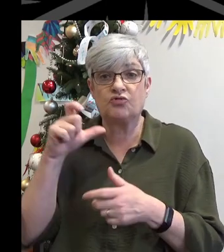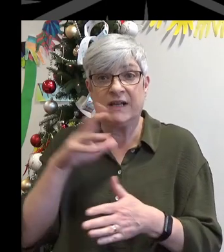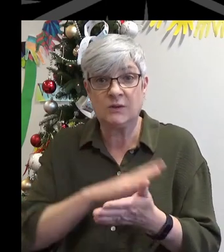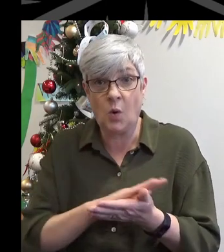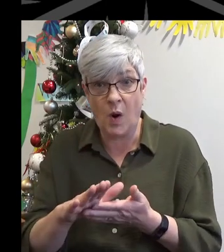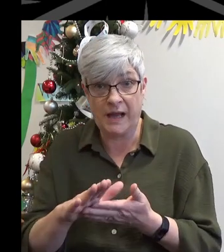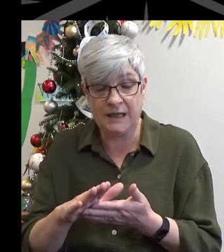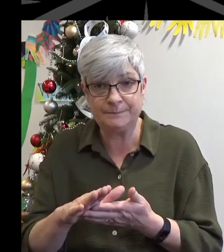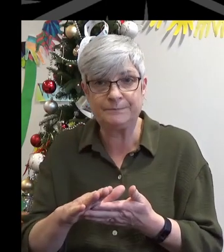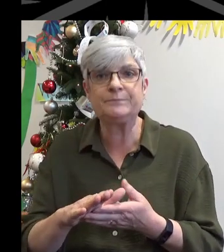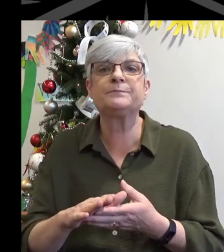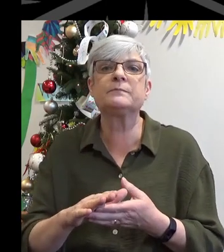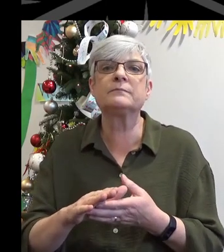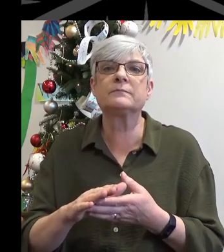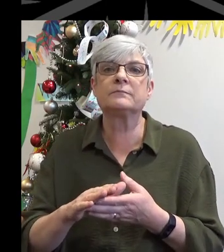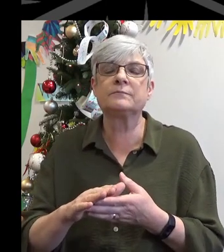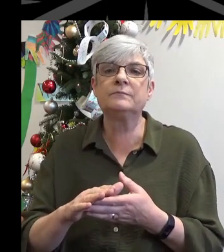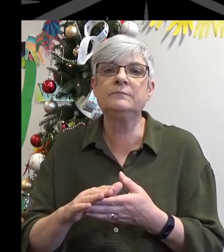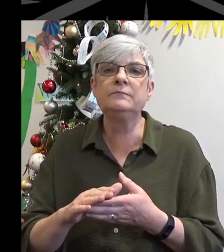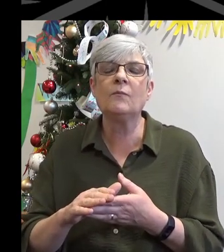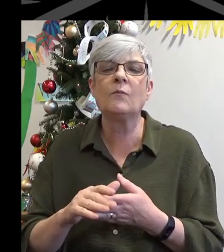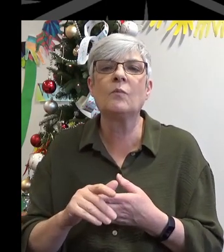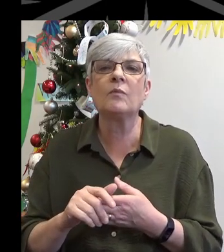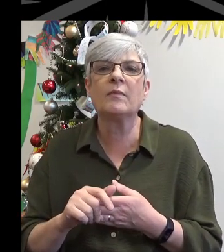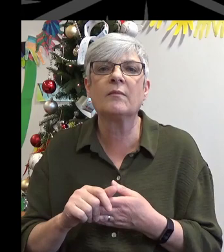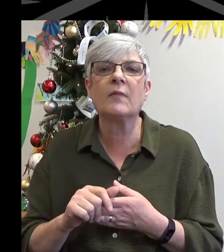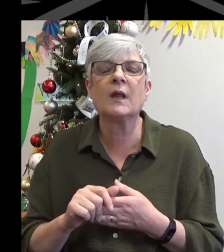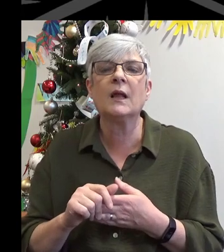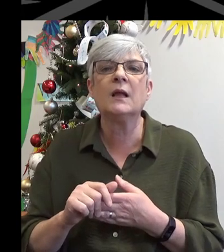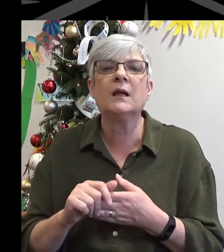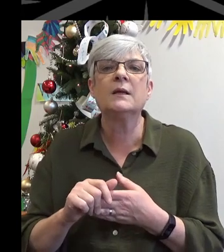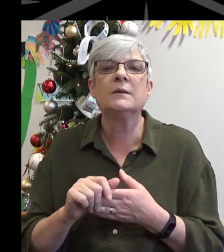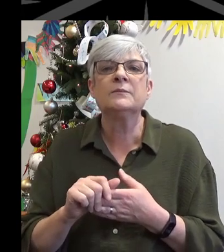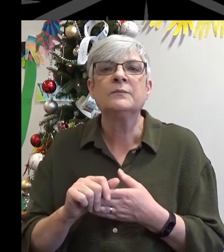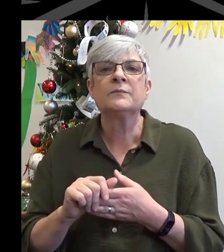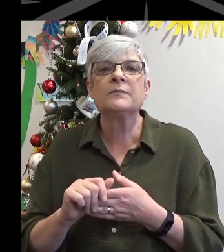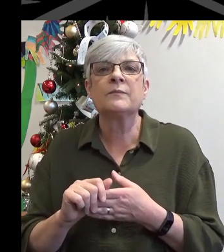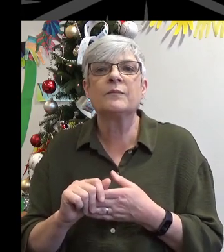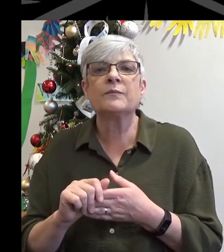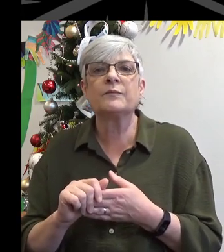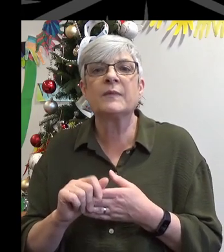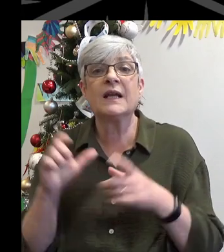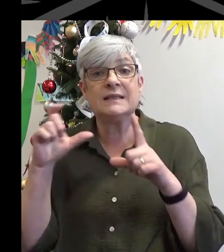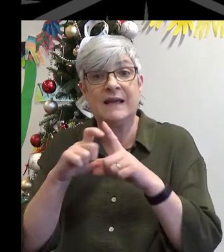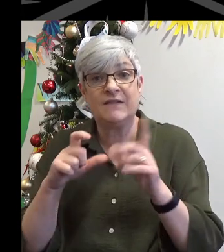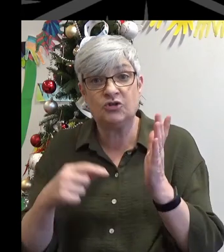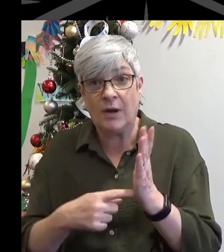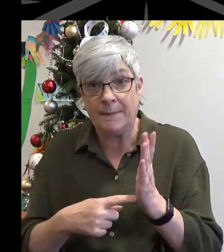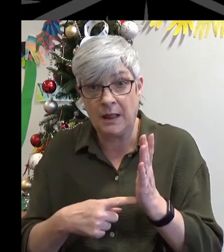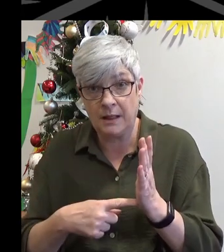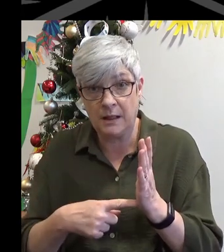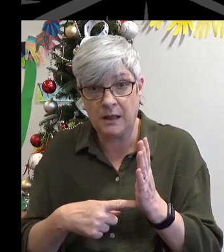Hoy, keeping up the kind of Celtic fringe theme there. We've got then got David Trimble,